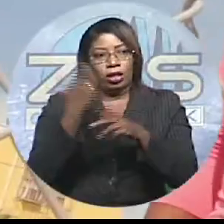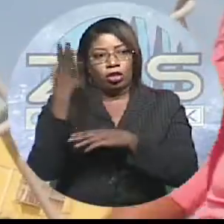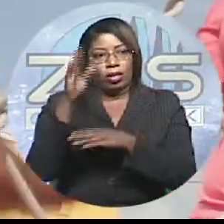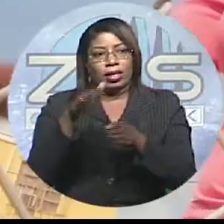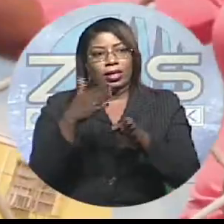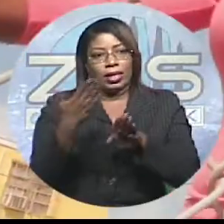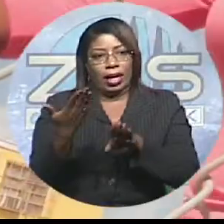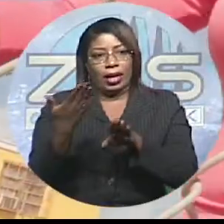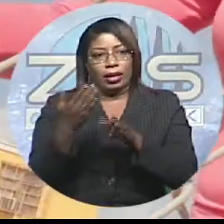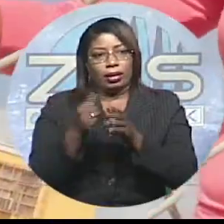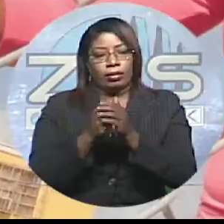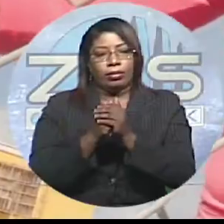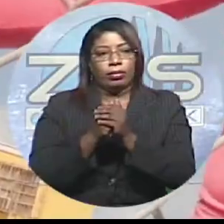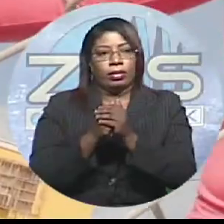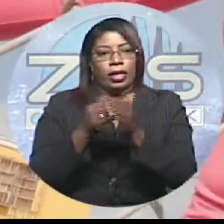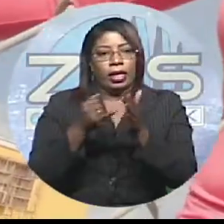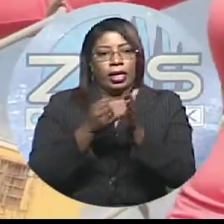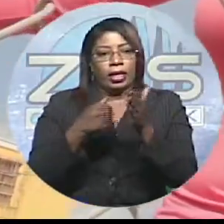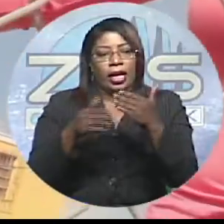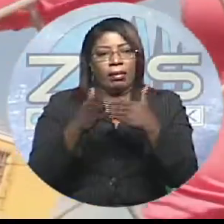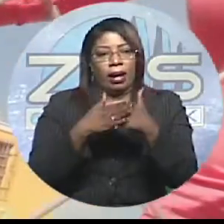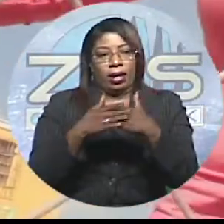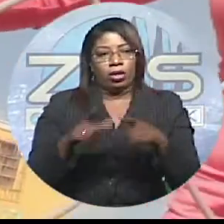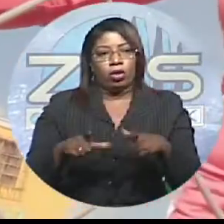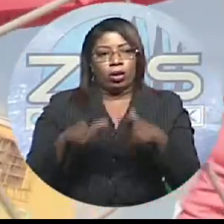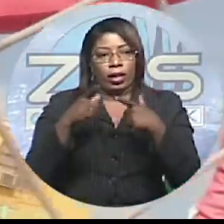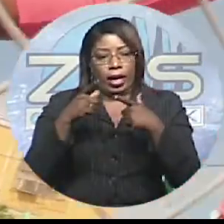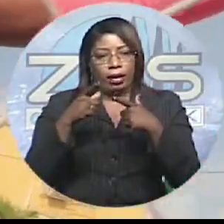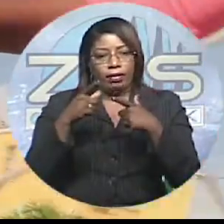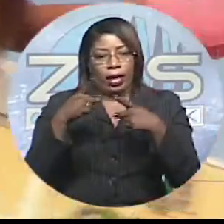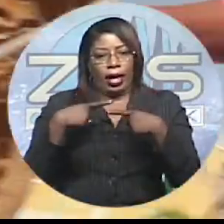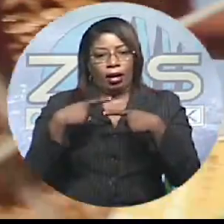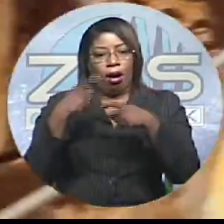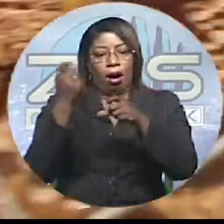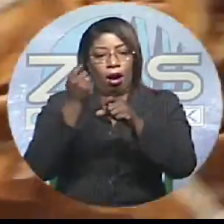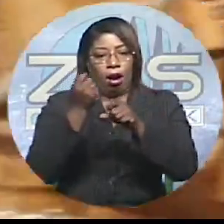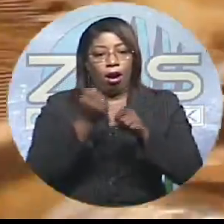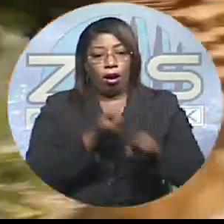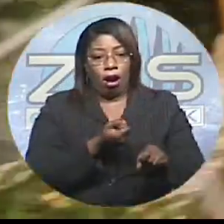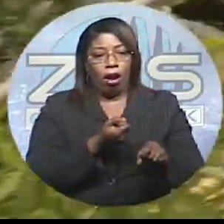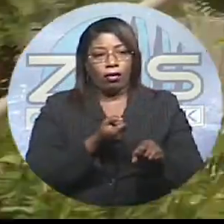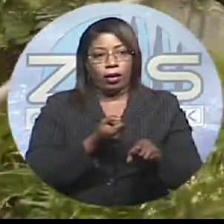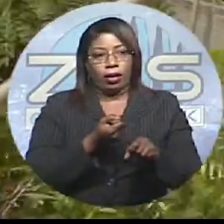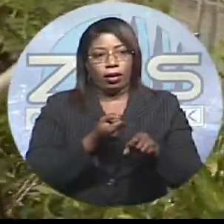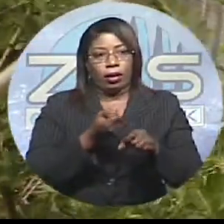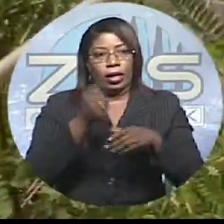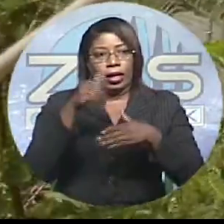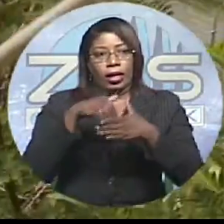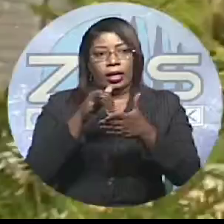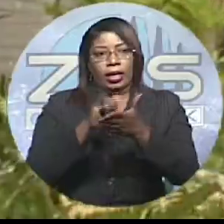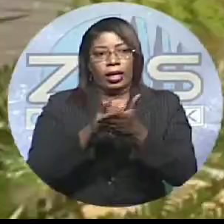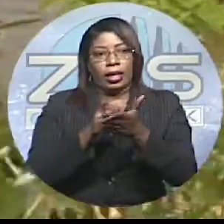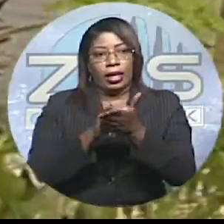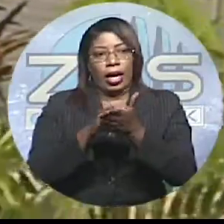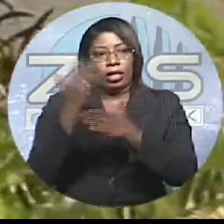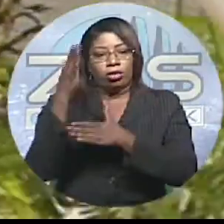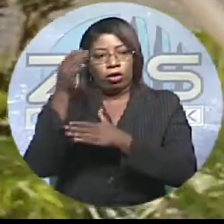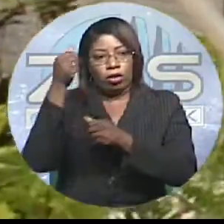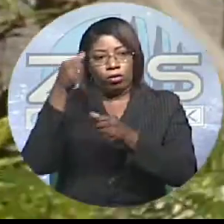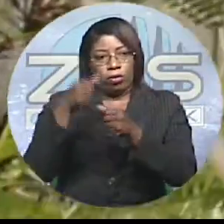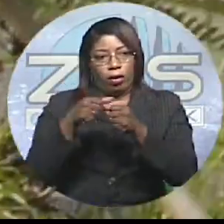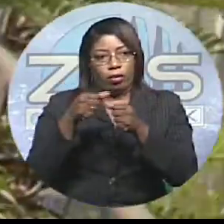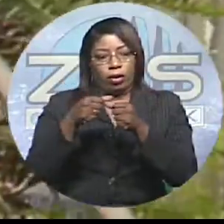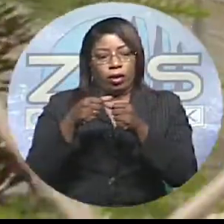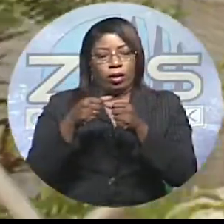was brought to life again by artist Jeff Ferris, who etched out this sailboat and sailors commemorating the country's oldest